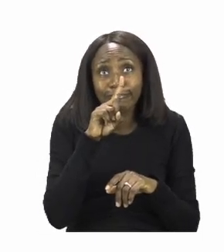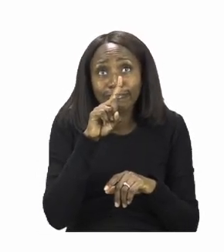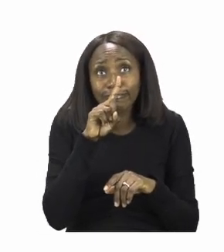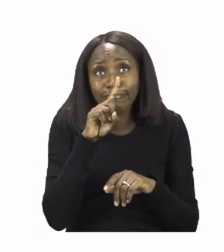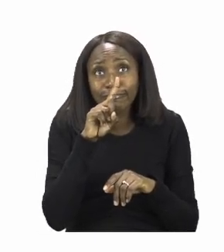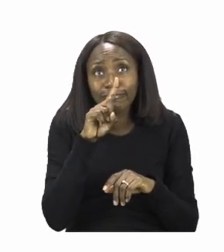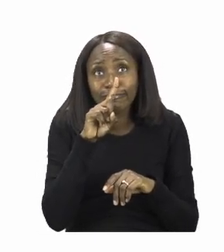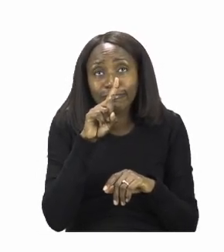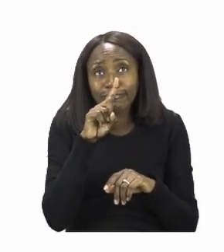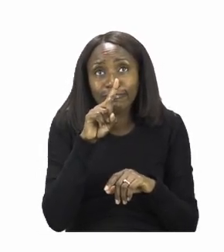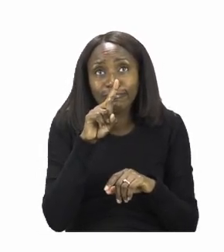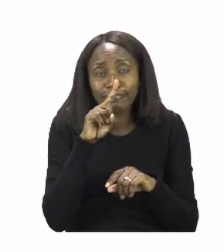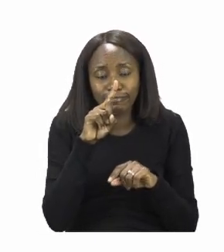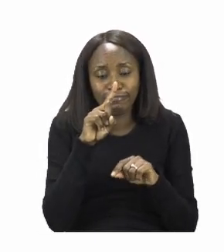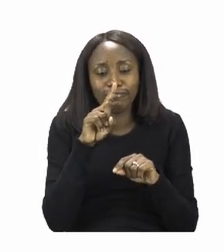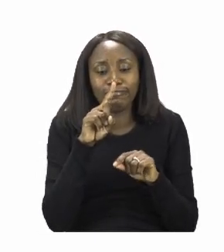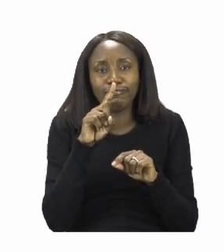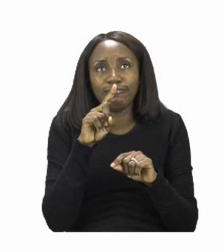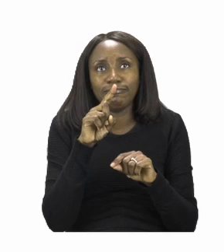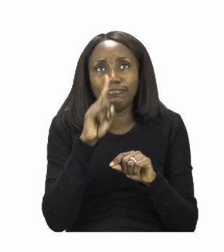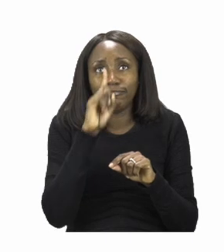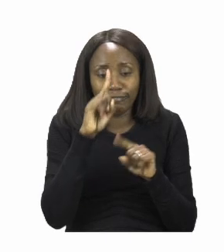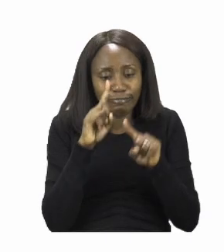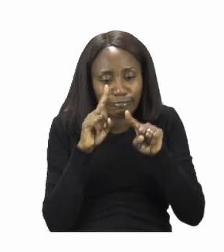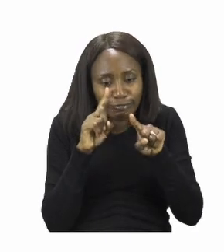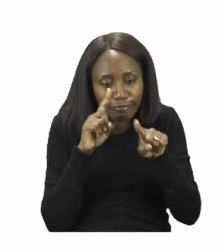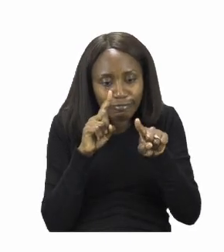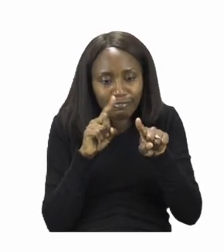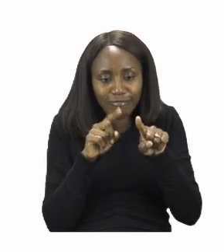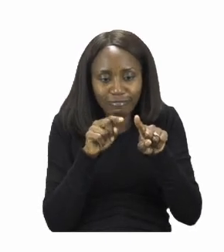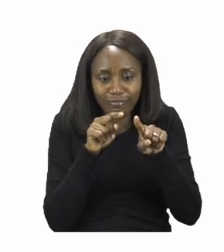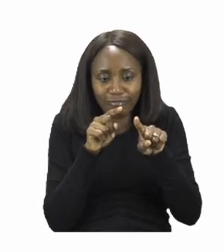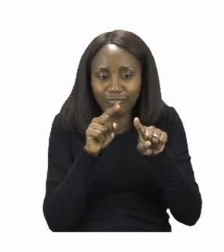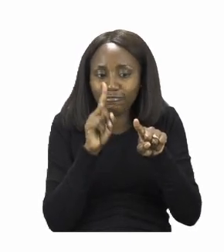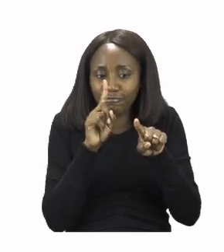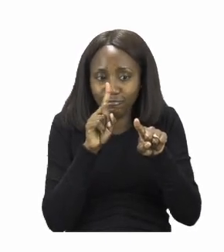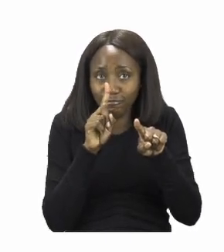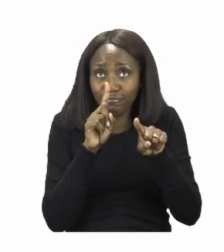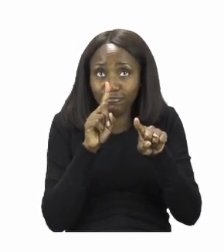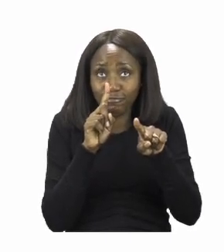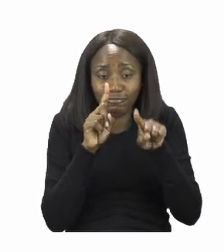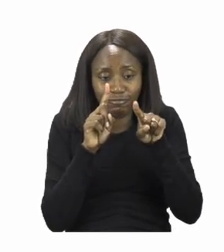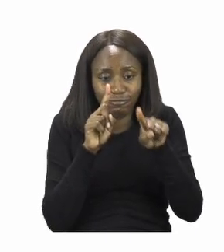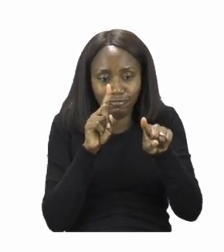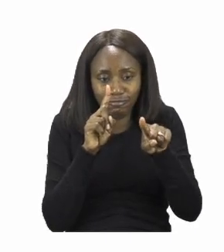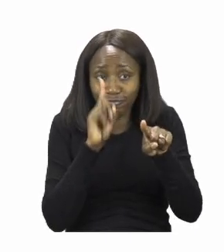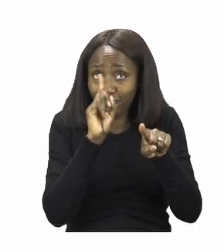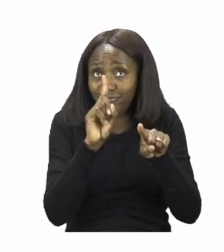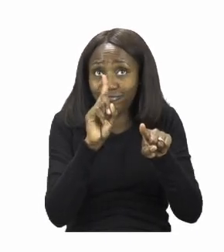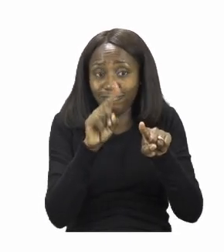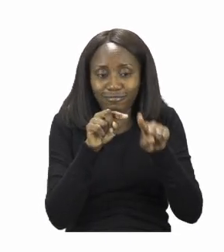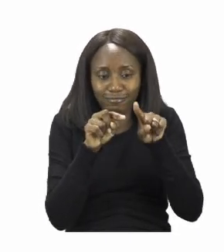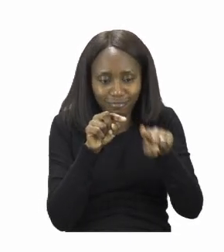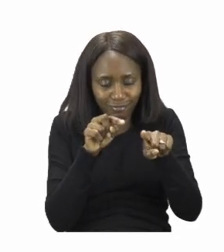to please put your pinky or your little finger on the number